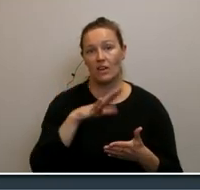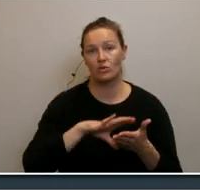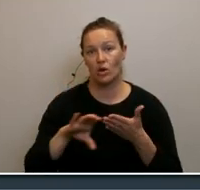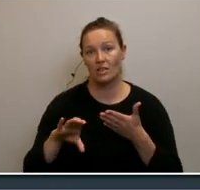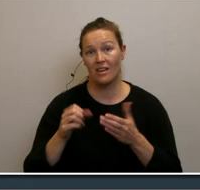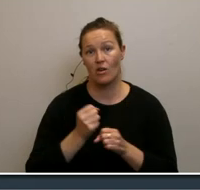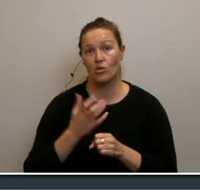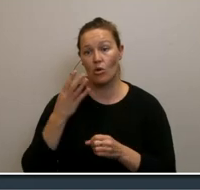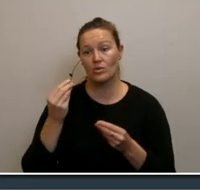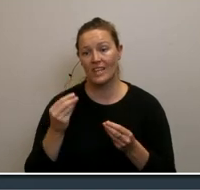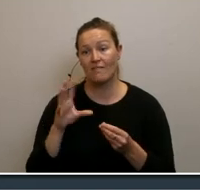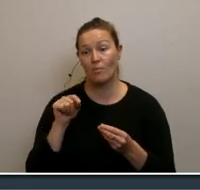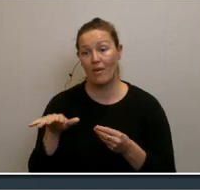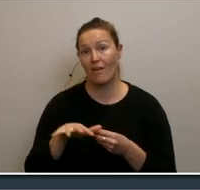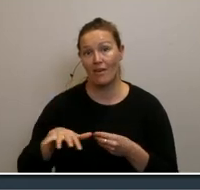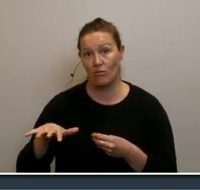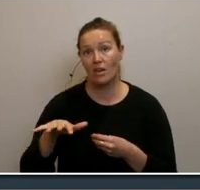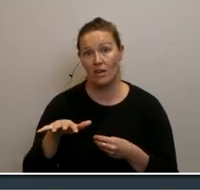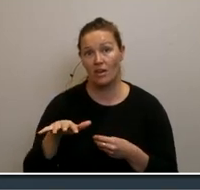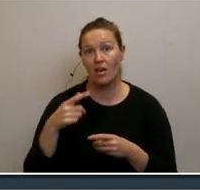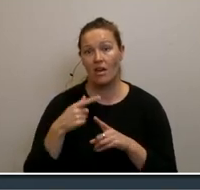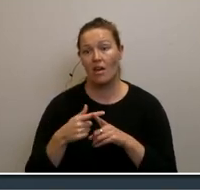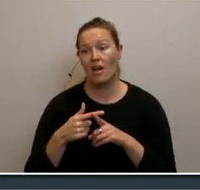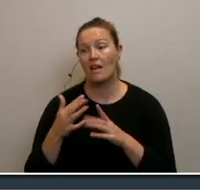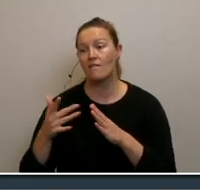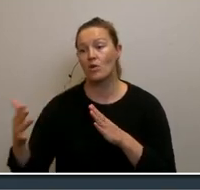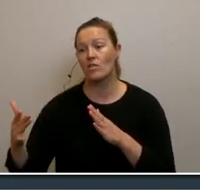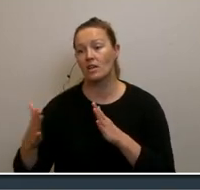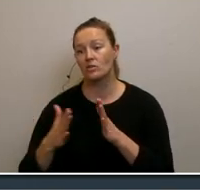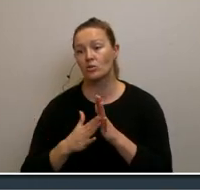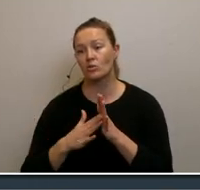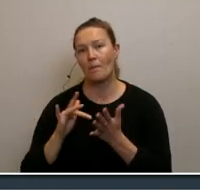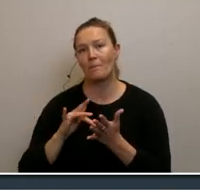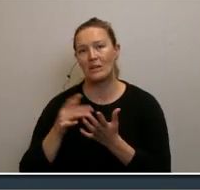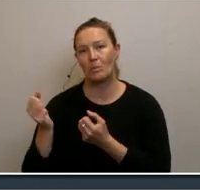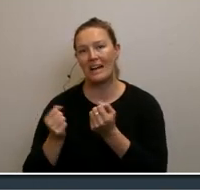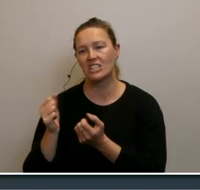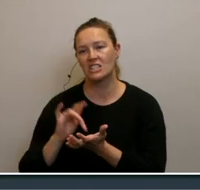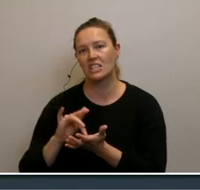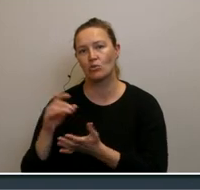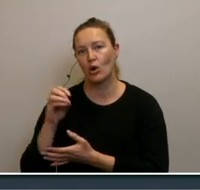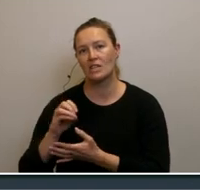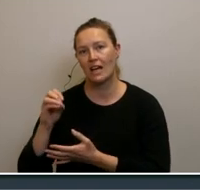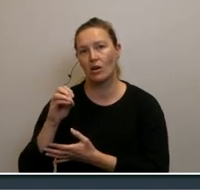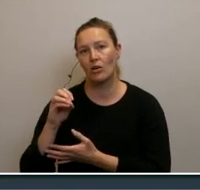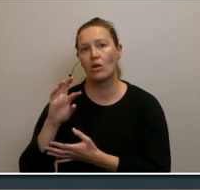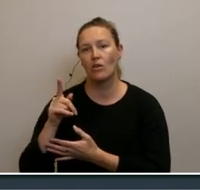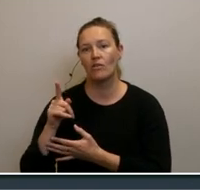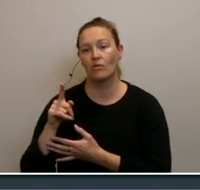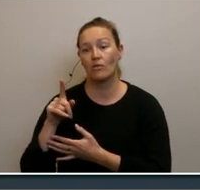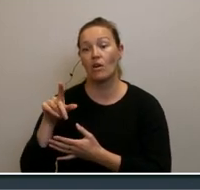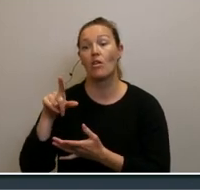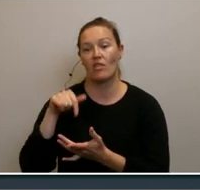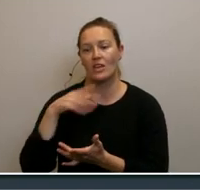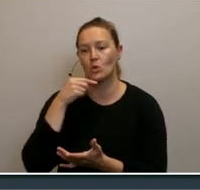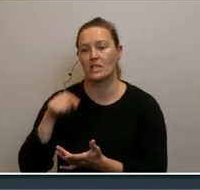$61,500. The gold sand that came from that area and further to Middlemarch down in central Otago for the Oriental